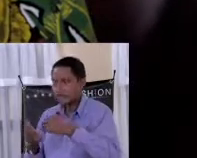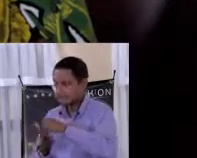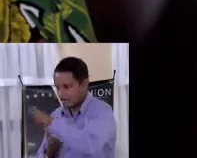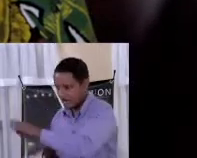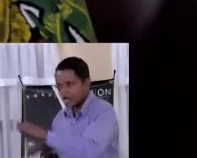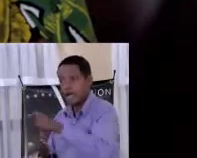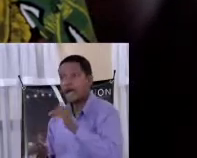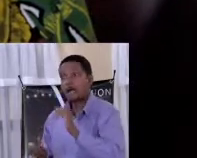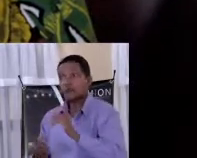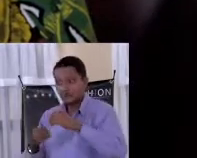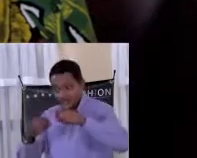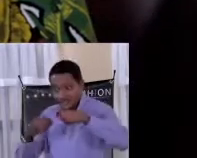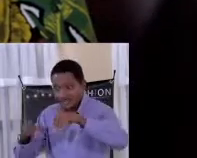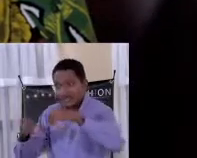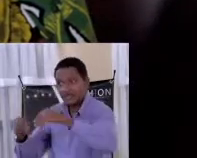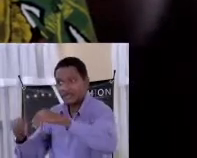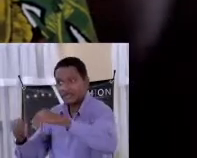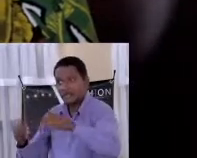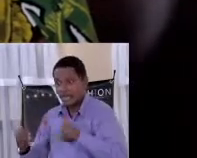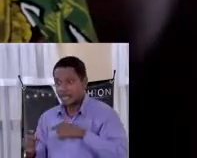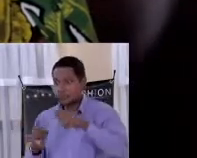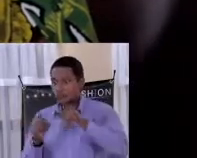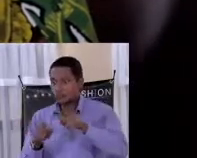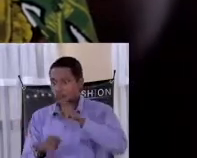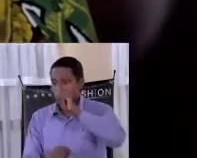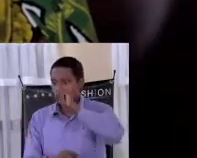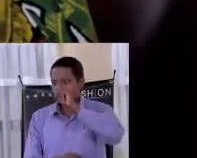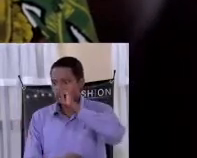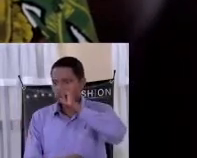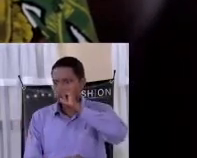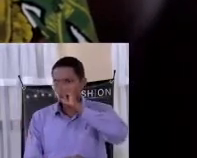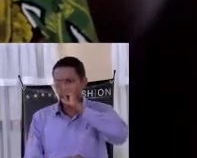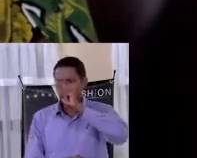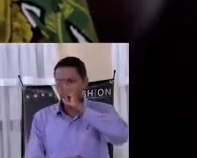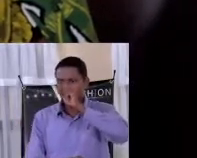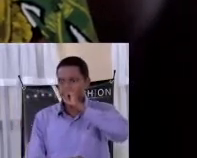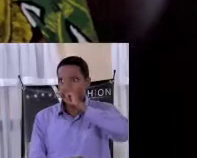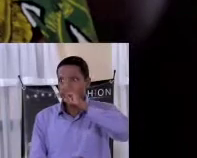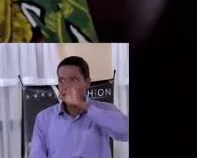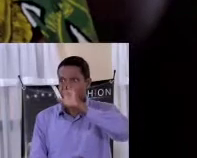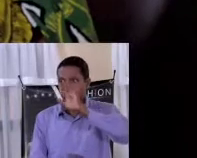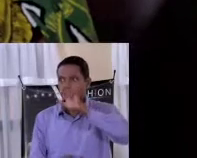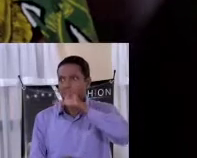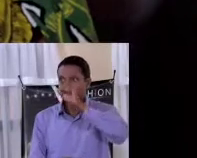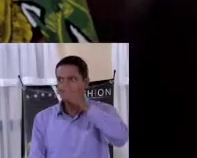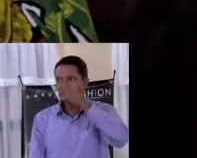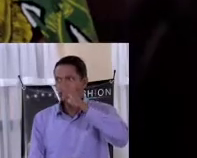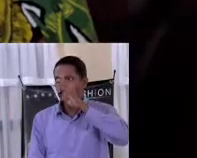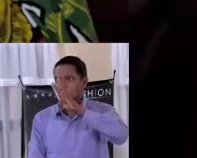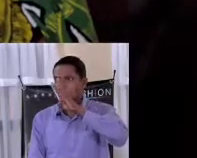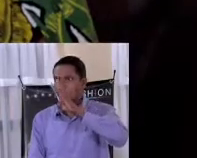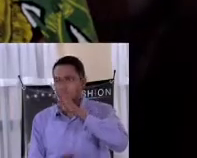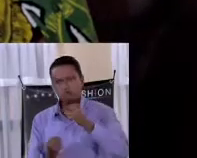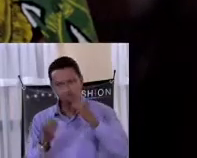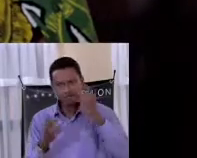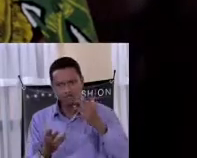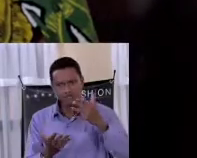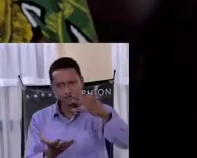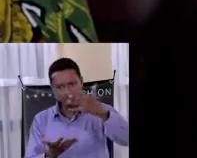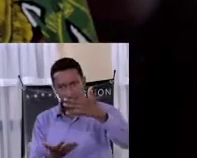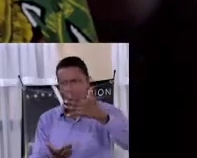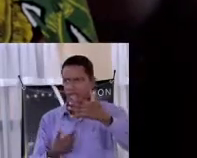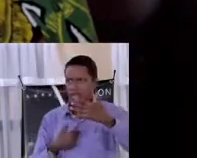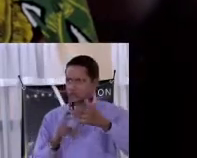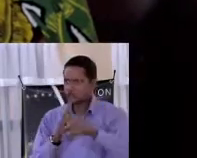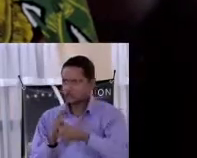go to a trade show, I mean, a lot of it I wouldn't really use, but I going forward, but I will look at it at least the first